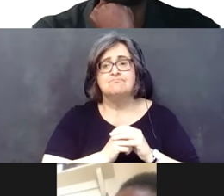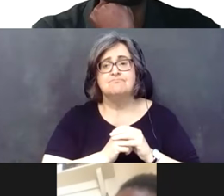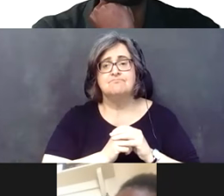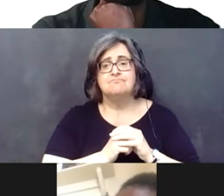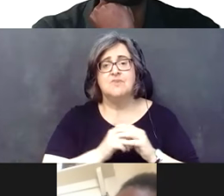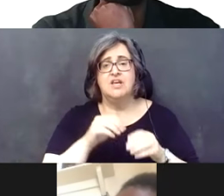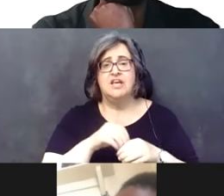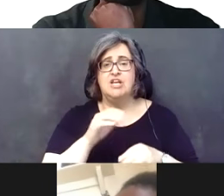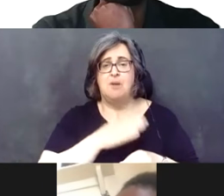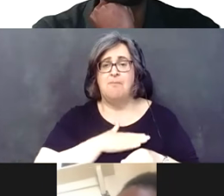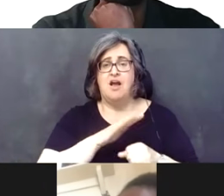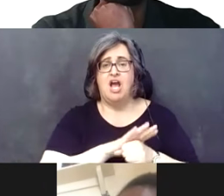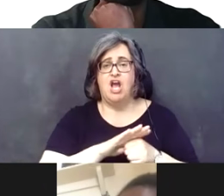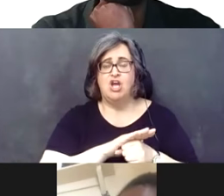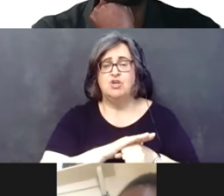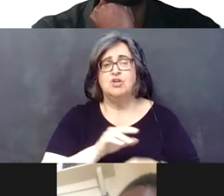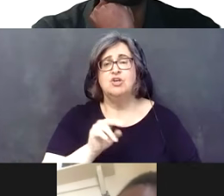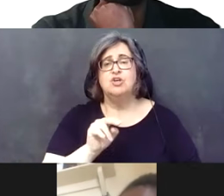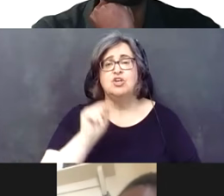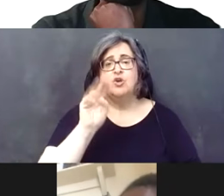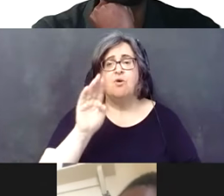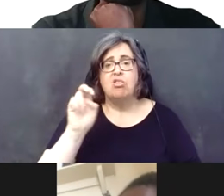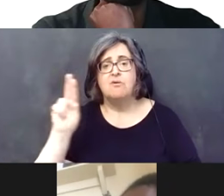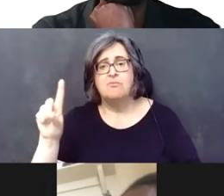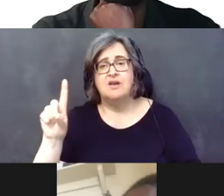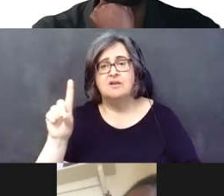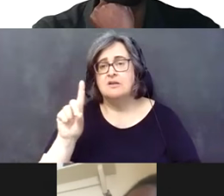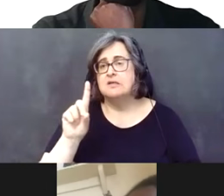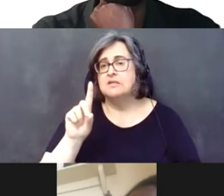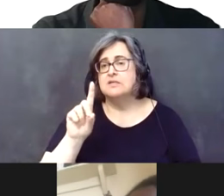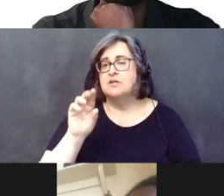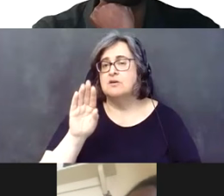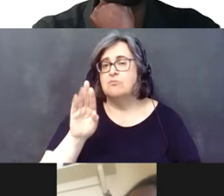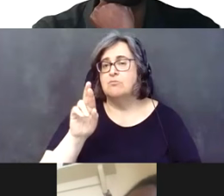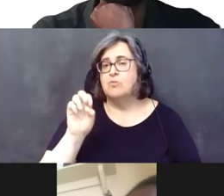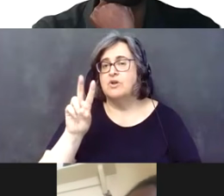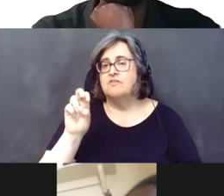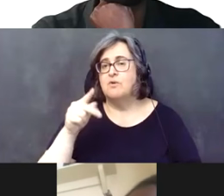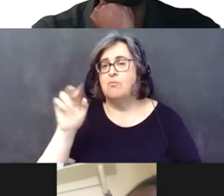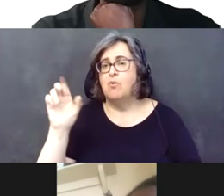County in North Bend and Reedsport. They're all my friends.